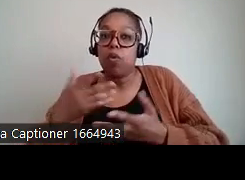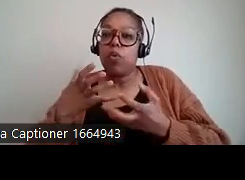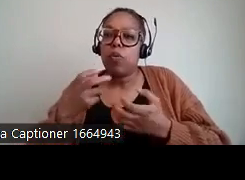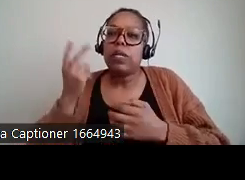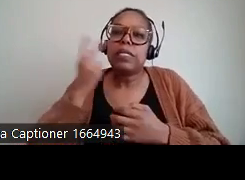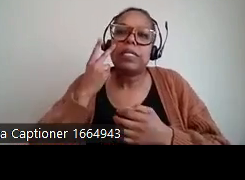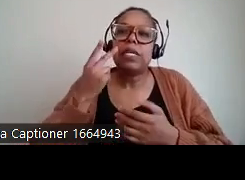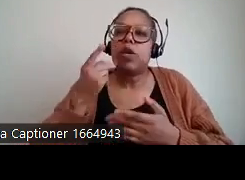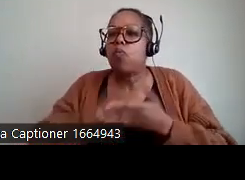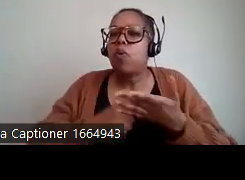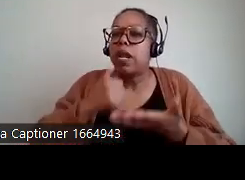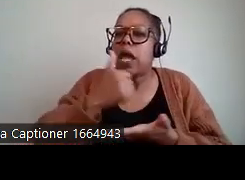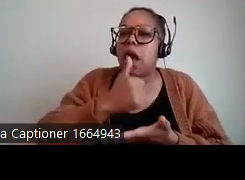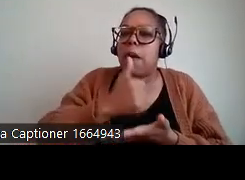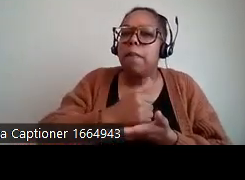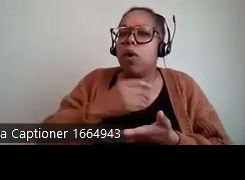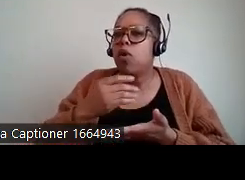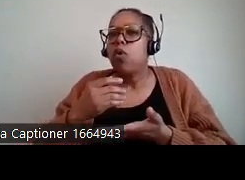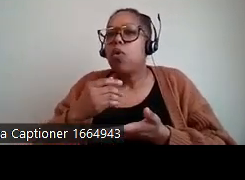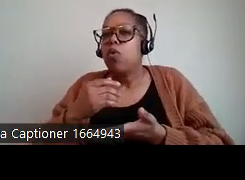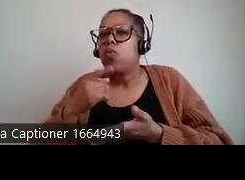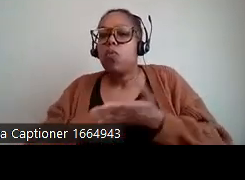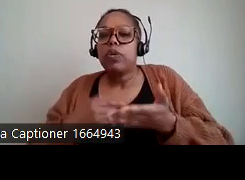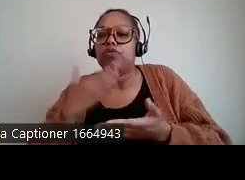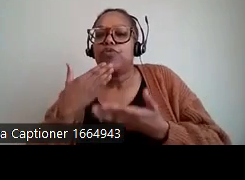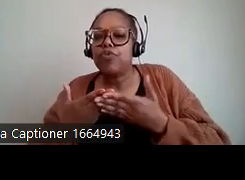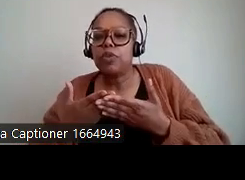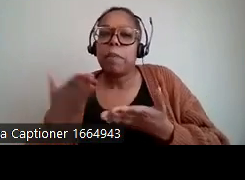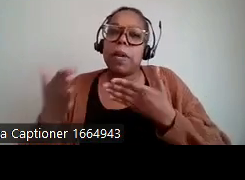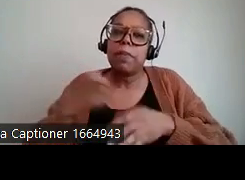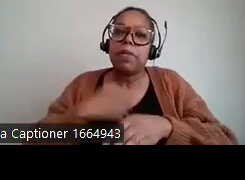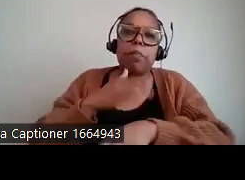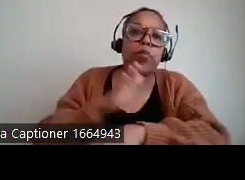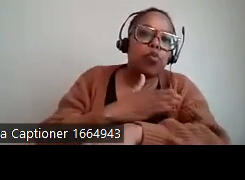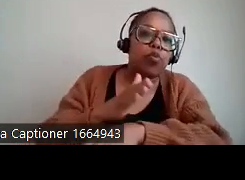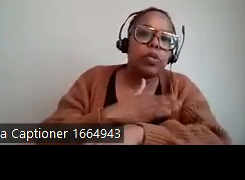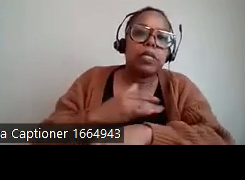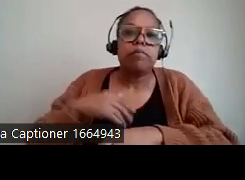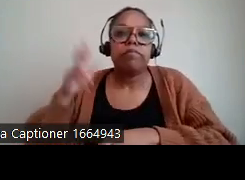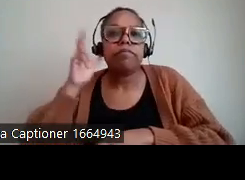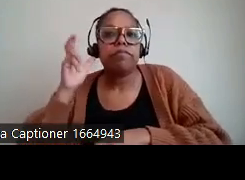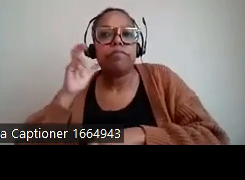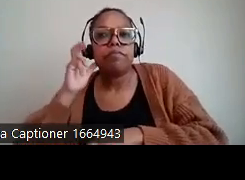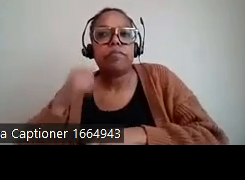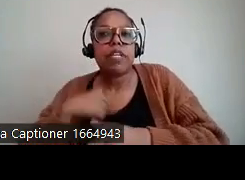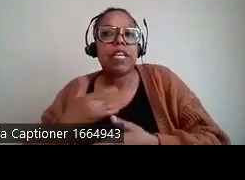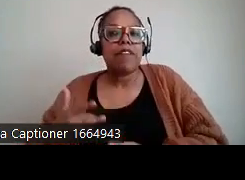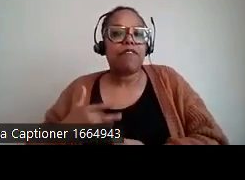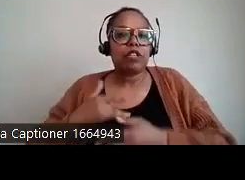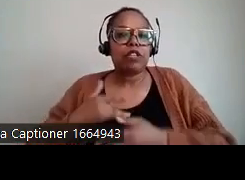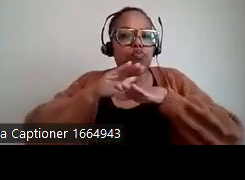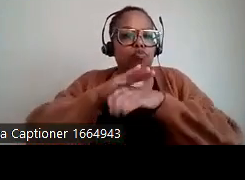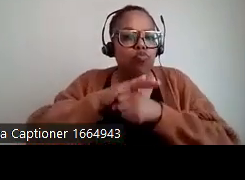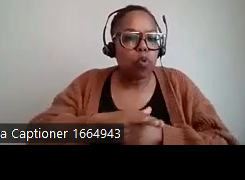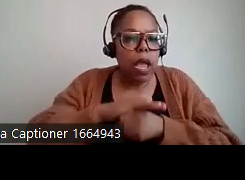Maybe they like to listen to music when they're feeling stressed or anxious. And so that does work. So we want to list